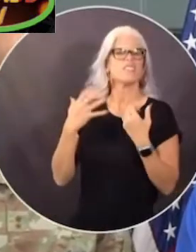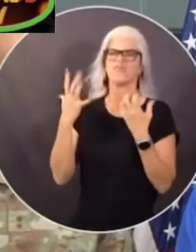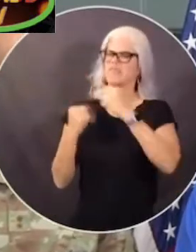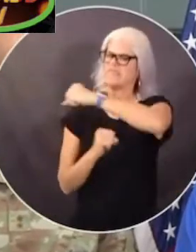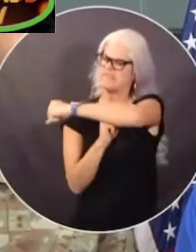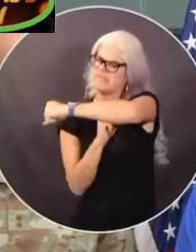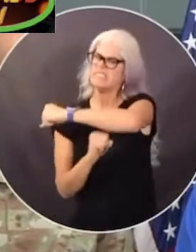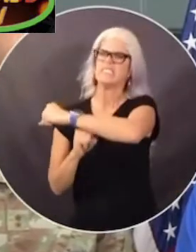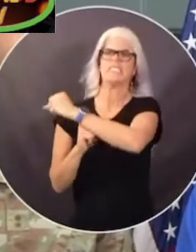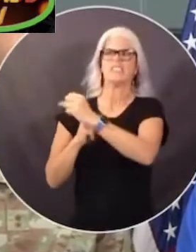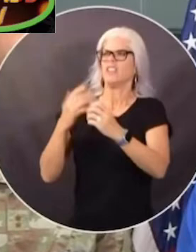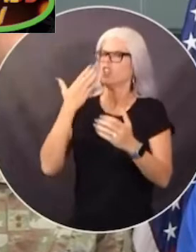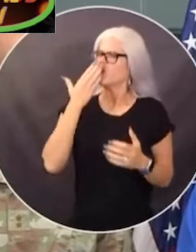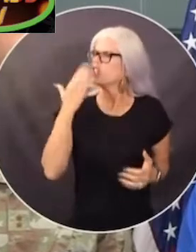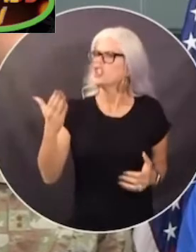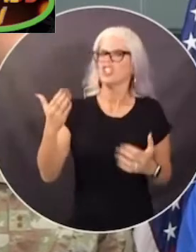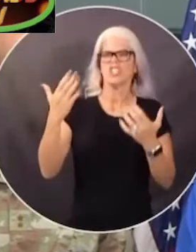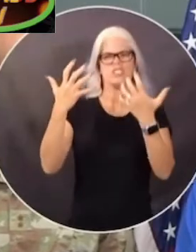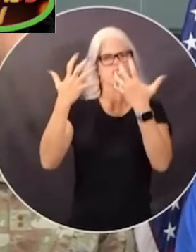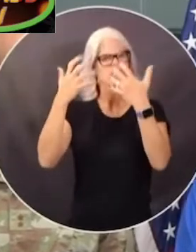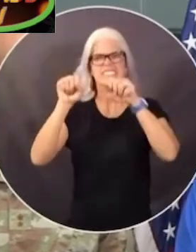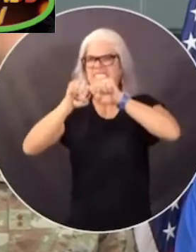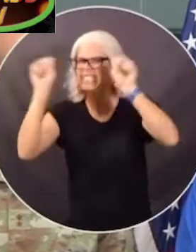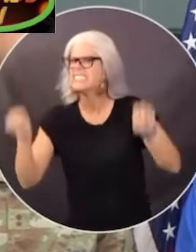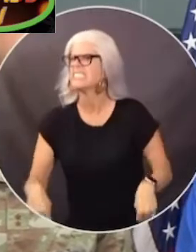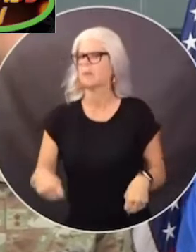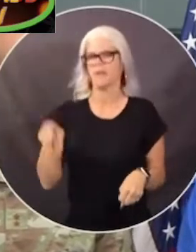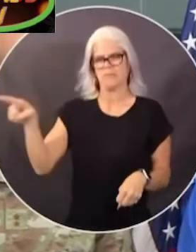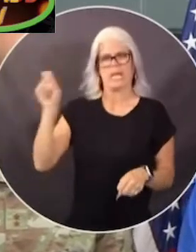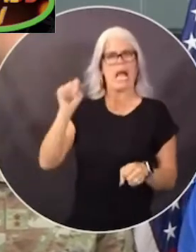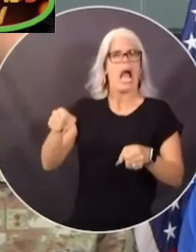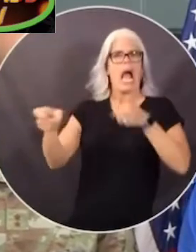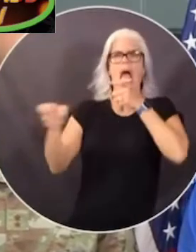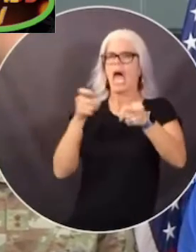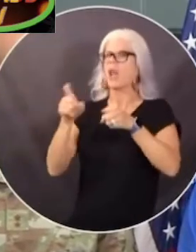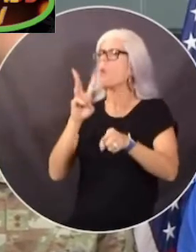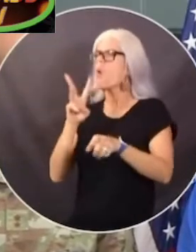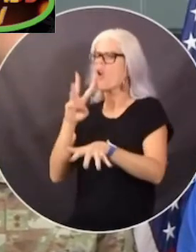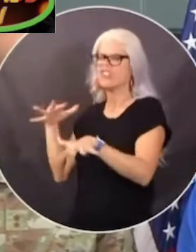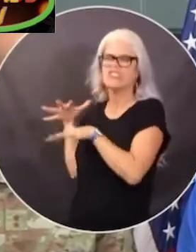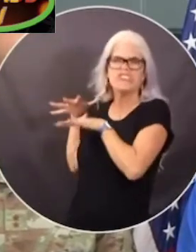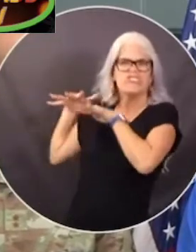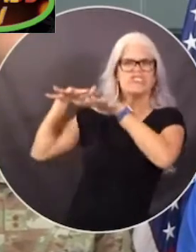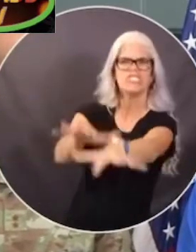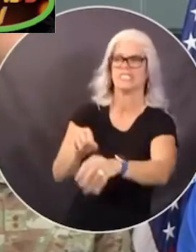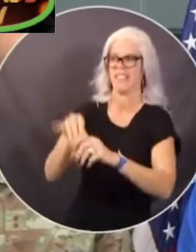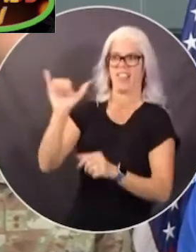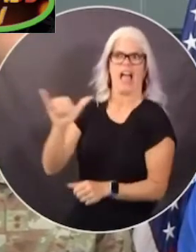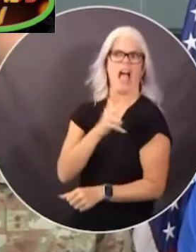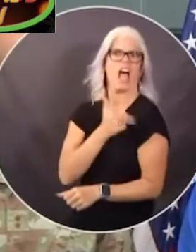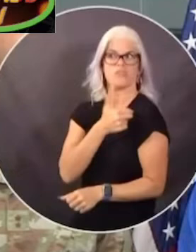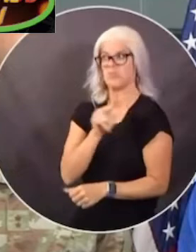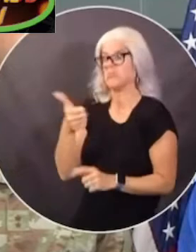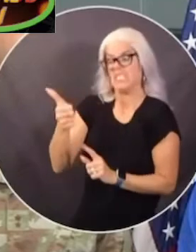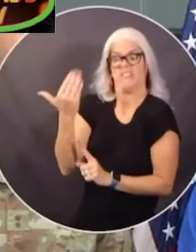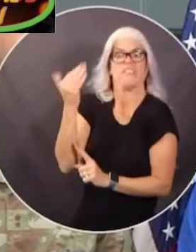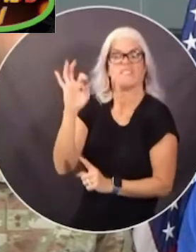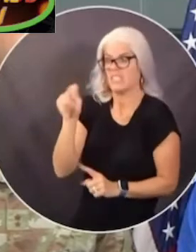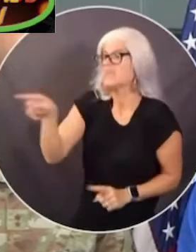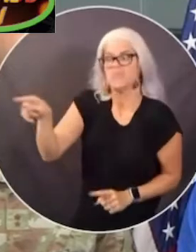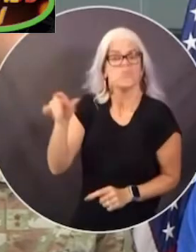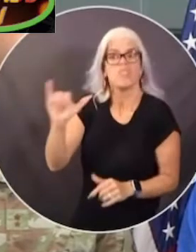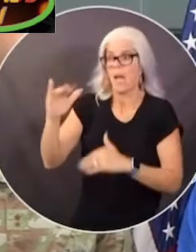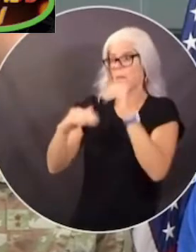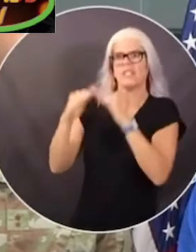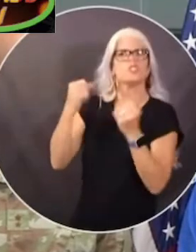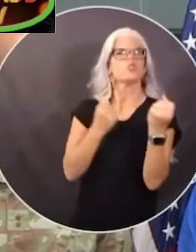withstand like 10, 15 feet of storm surge. And so they do that so that they can keep the patients there, because if you don't have that and you're in a low-lying area, you got to